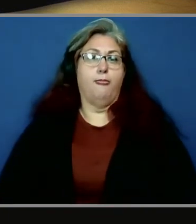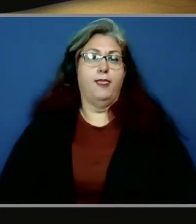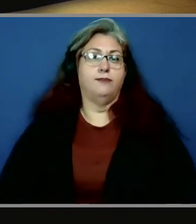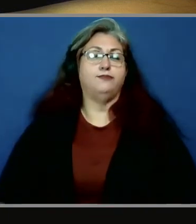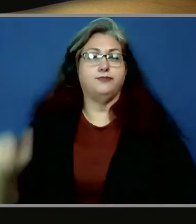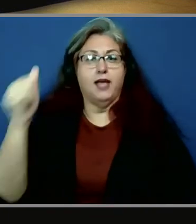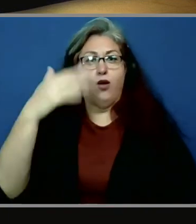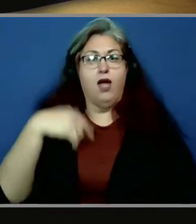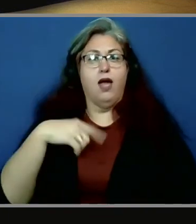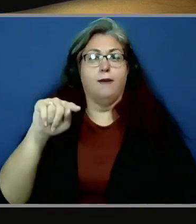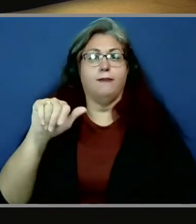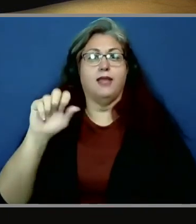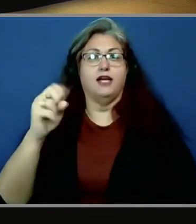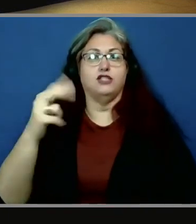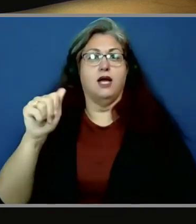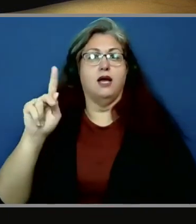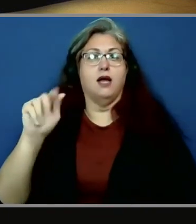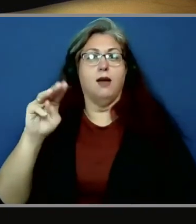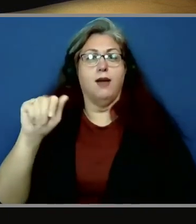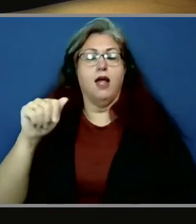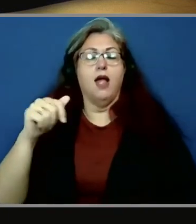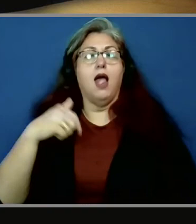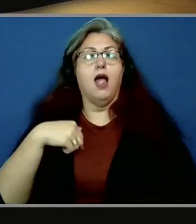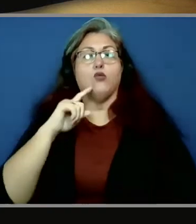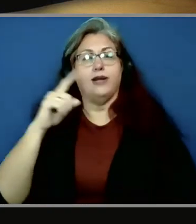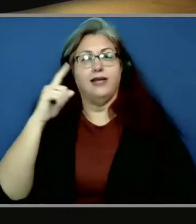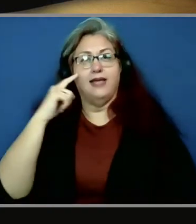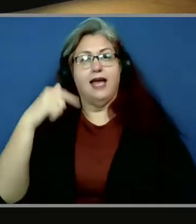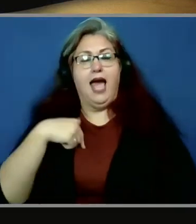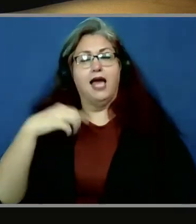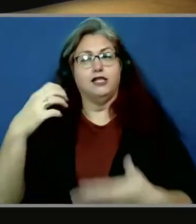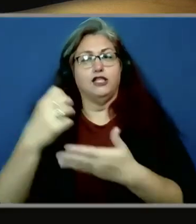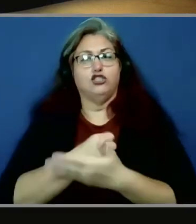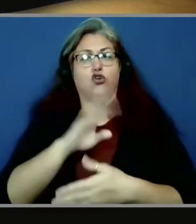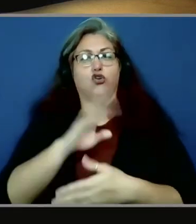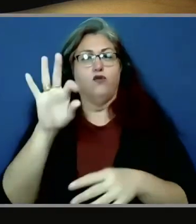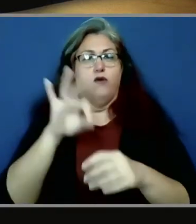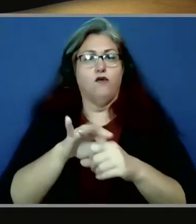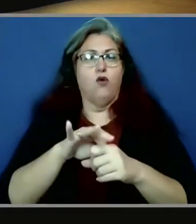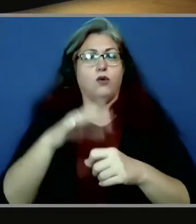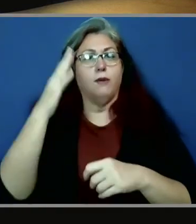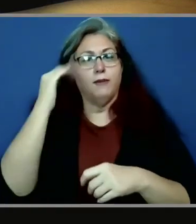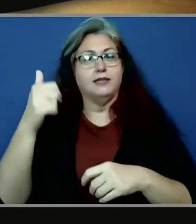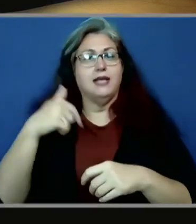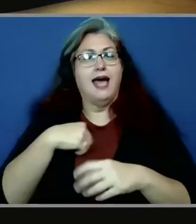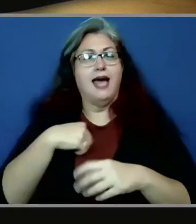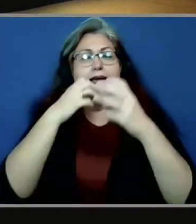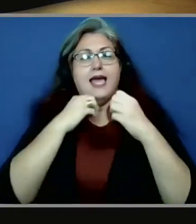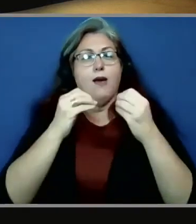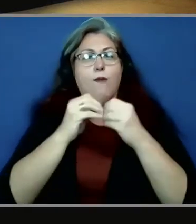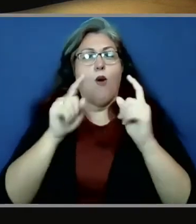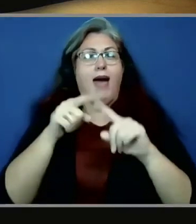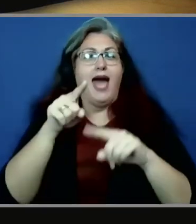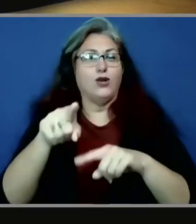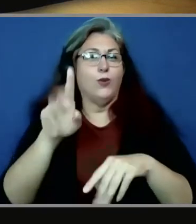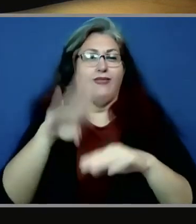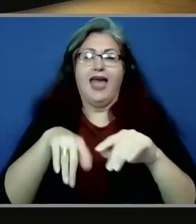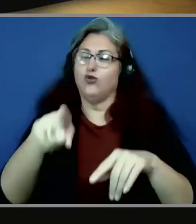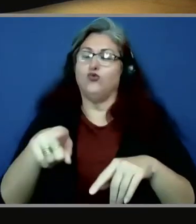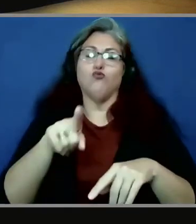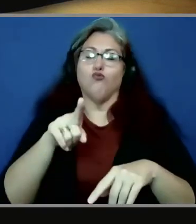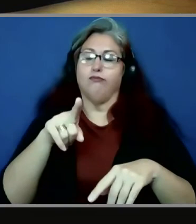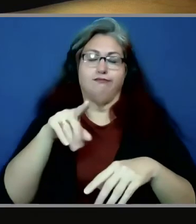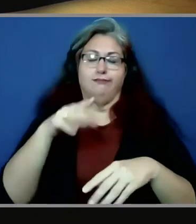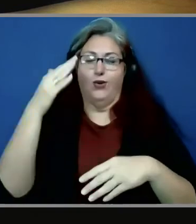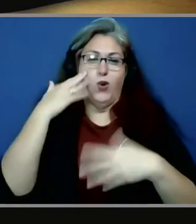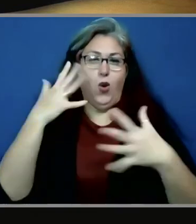Aloha, I'm Tasha Kama. I really think that I deserve your vote because I care more about you than you ever will know. I've